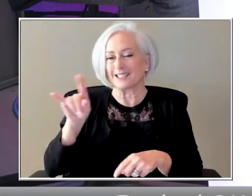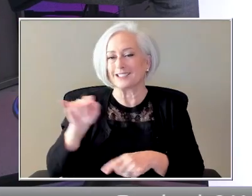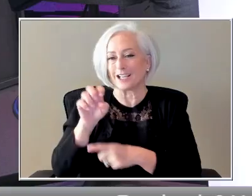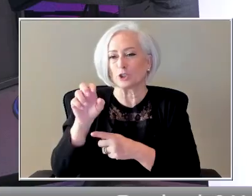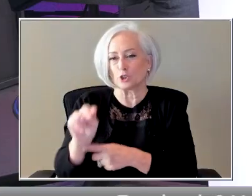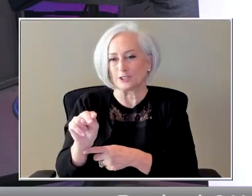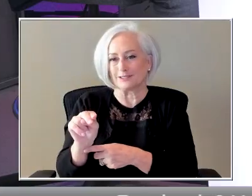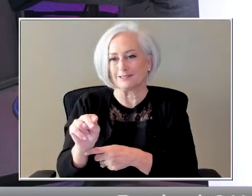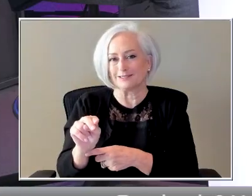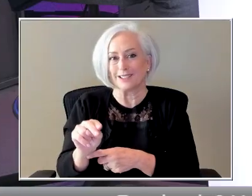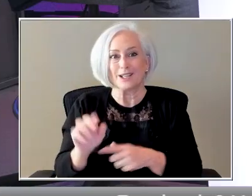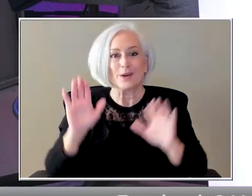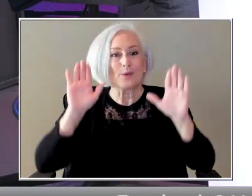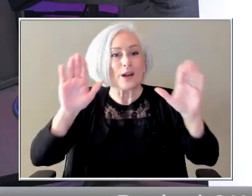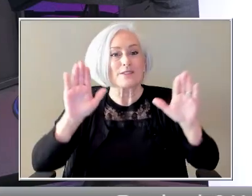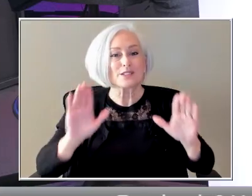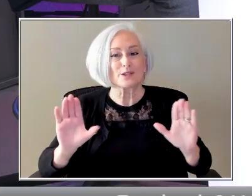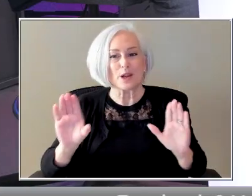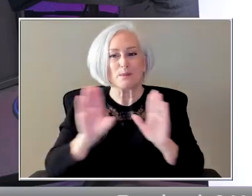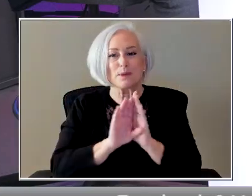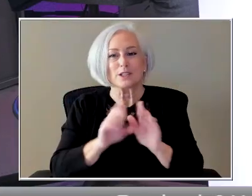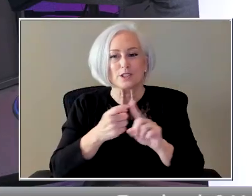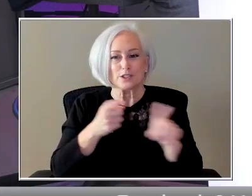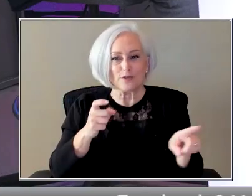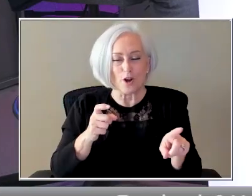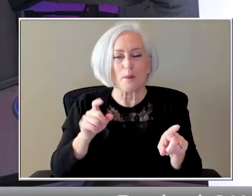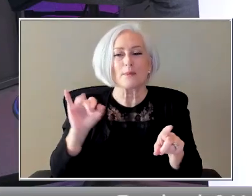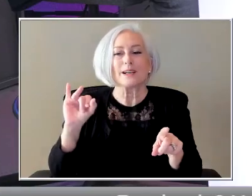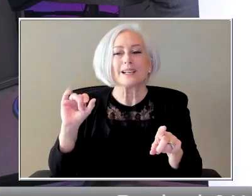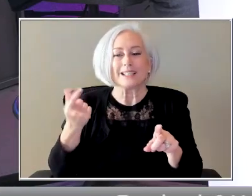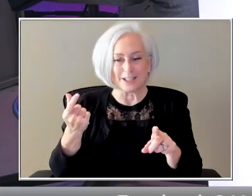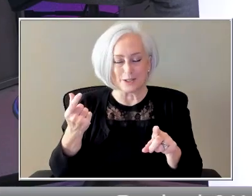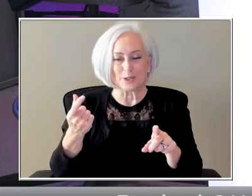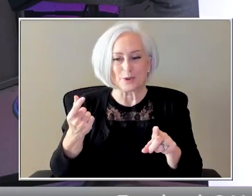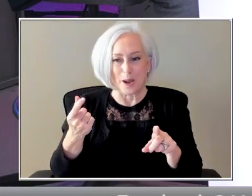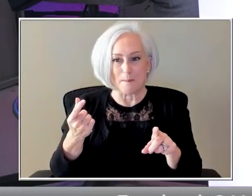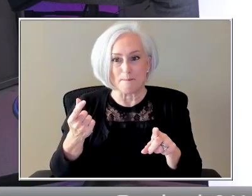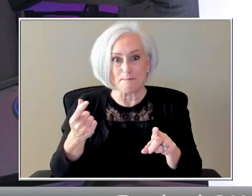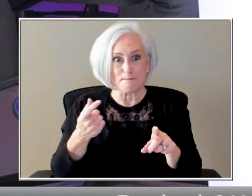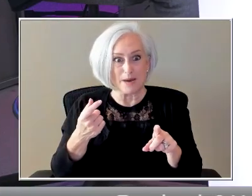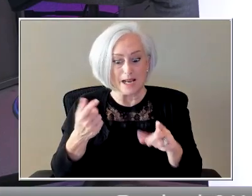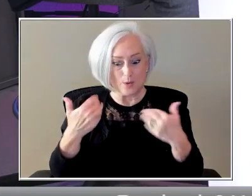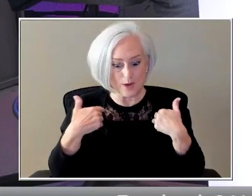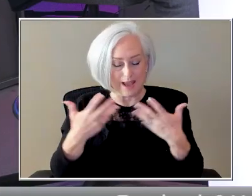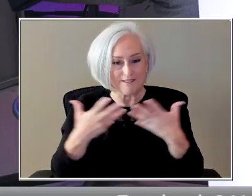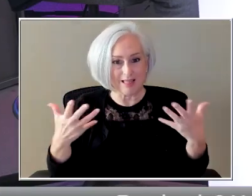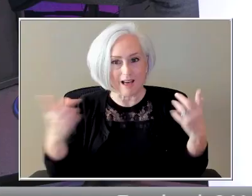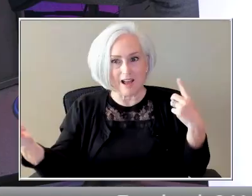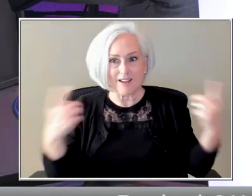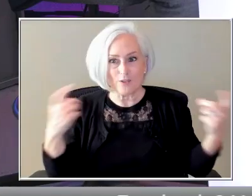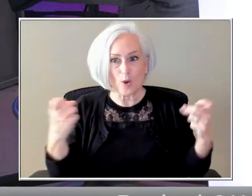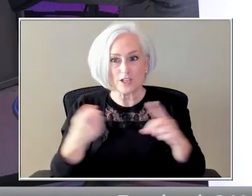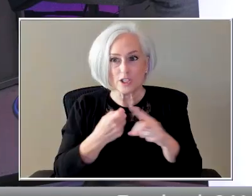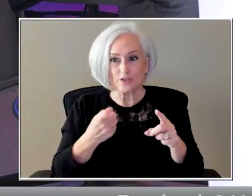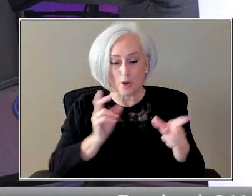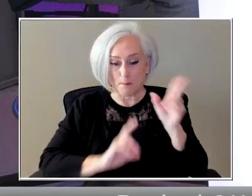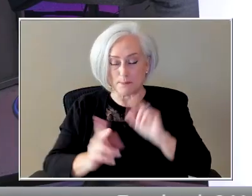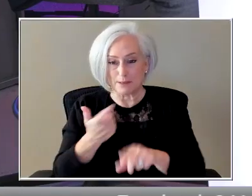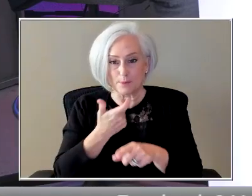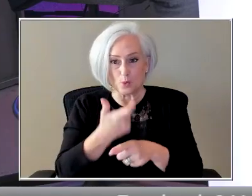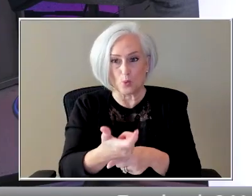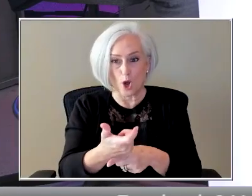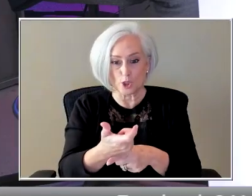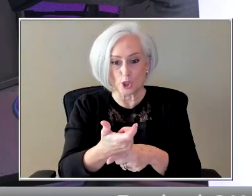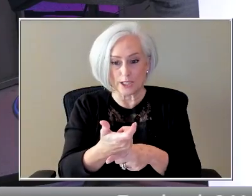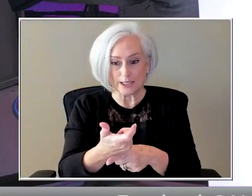from his social media account. I do want to get to questions, though, because we're getting questions from our viewers. But let's show some of